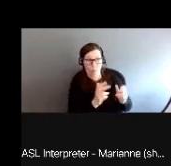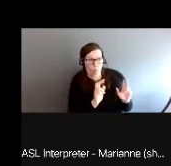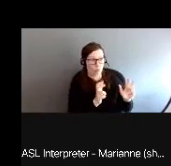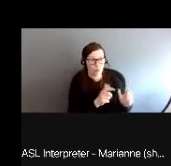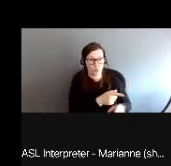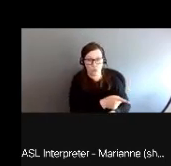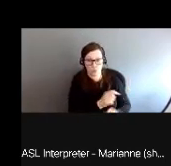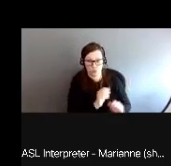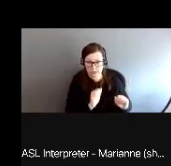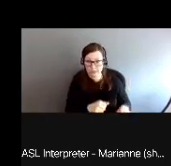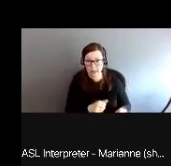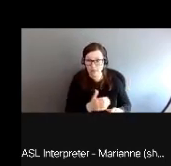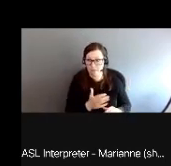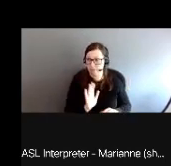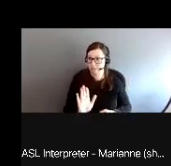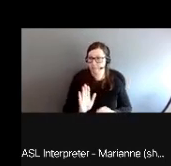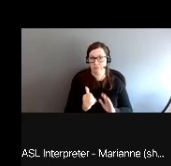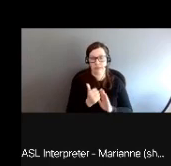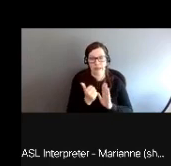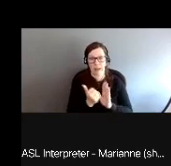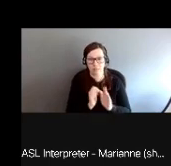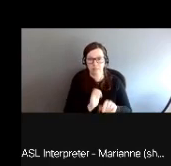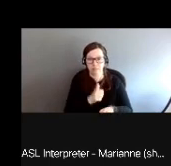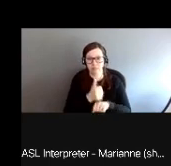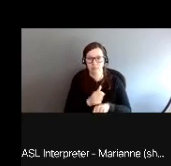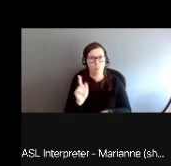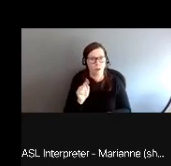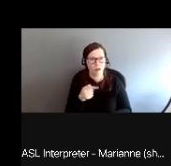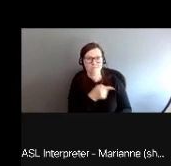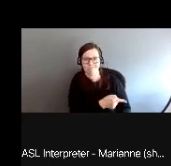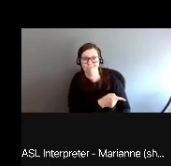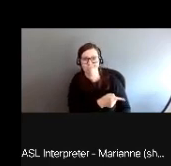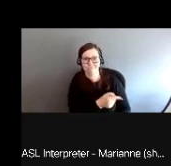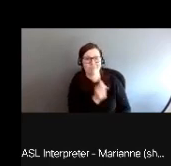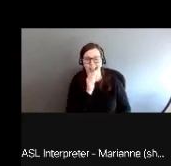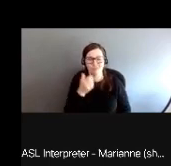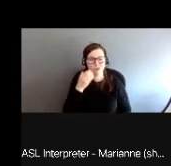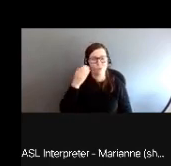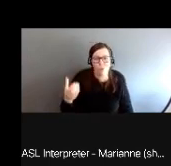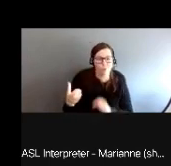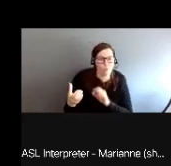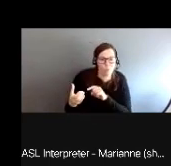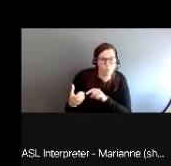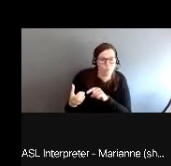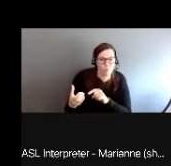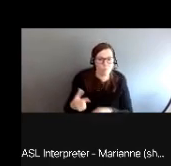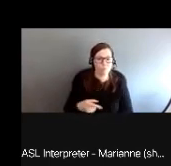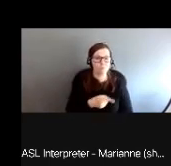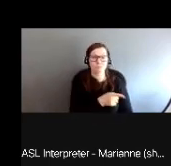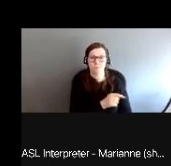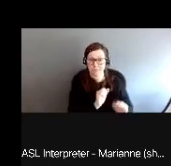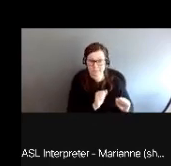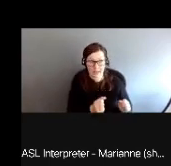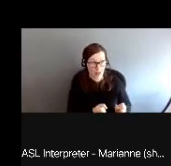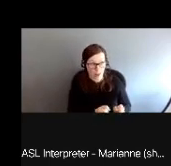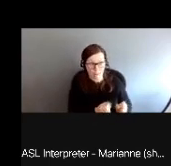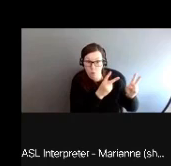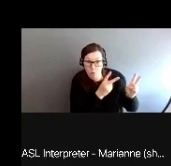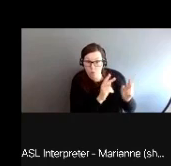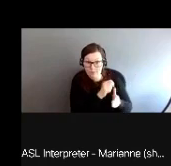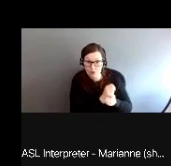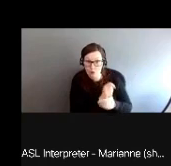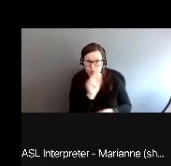and follow and watch other videos. You can even upload a video on TikTok, but it's not going to have all those features. So the